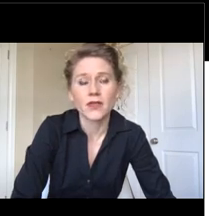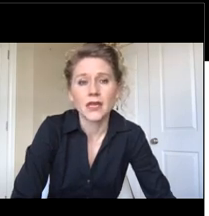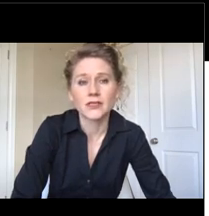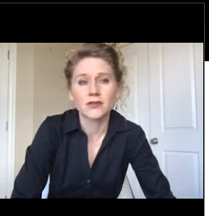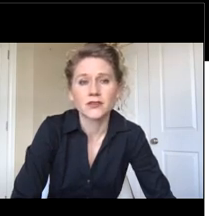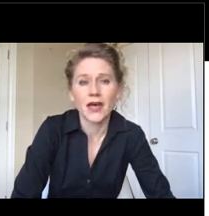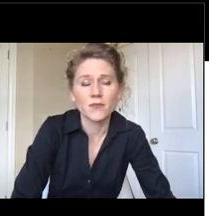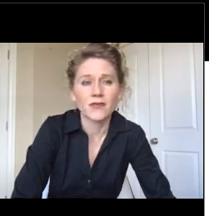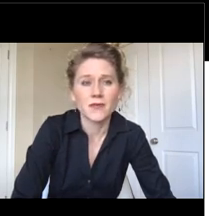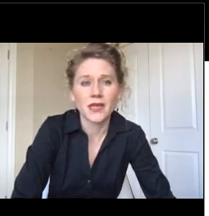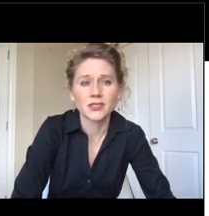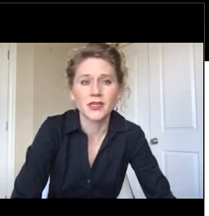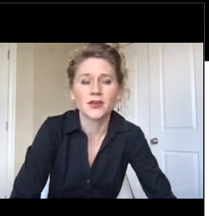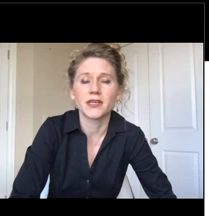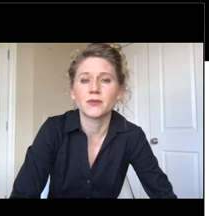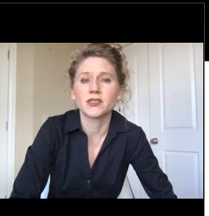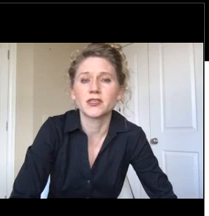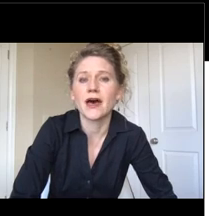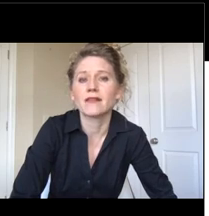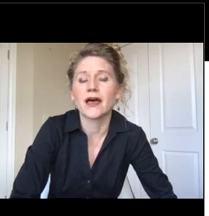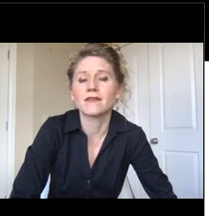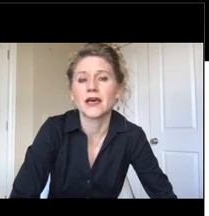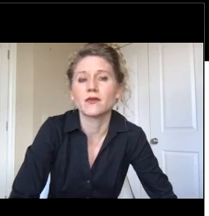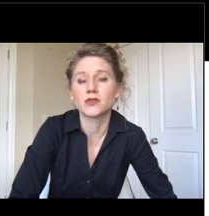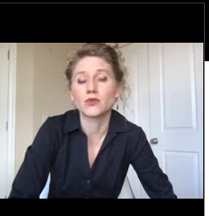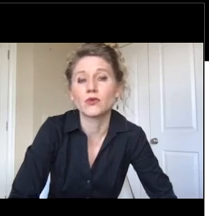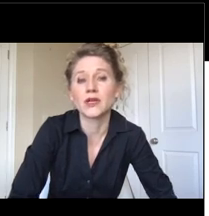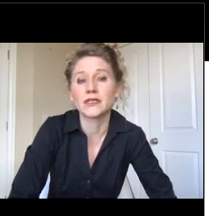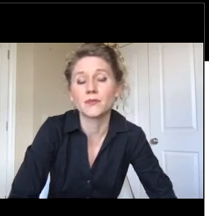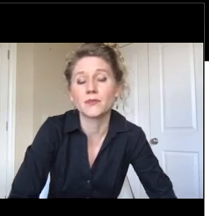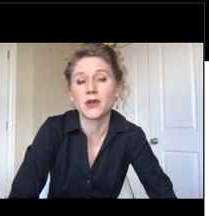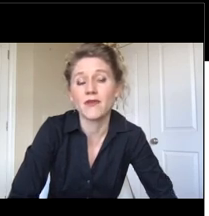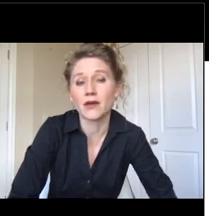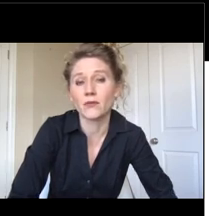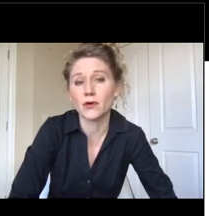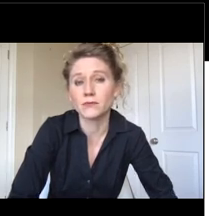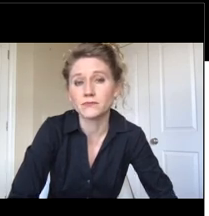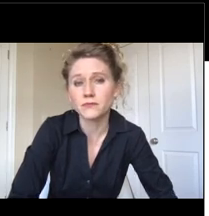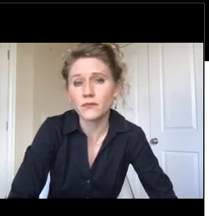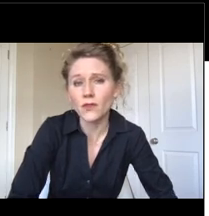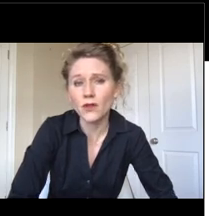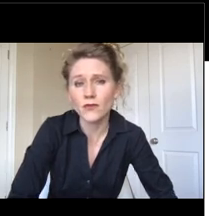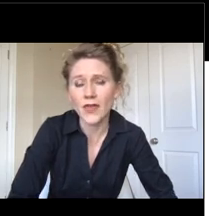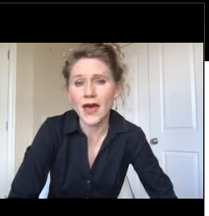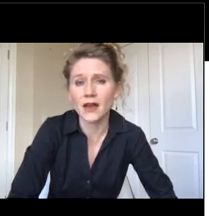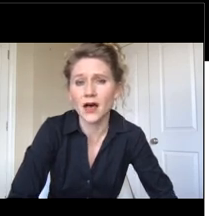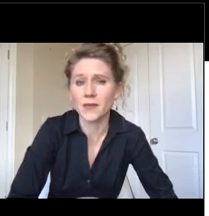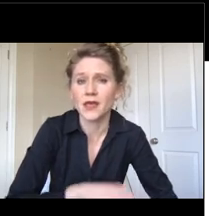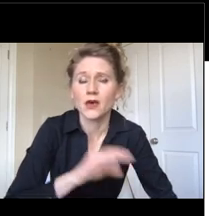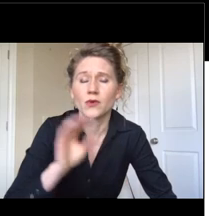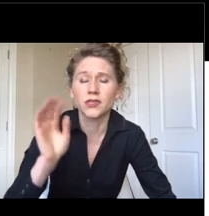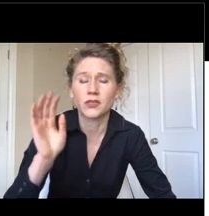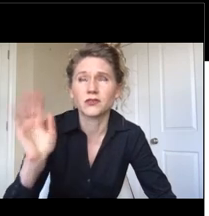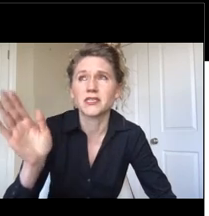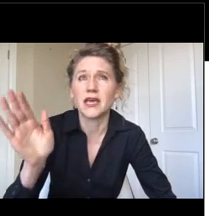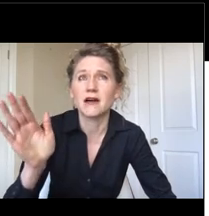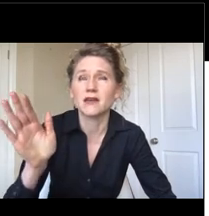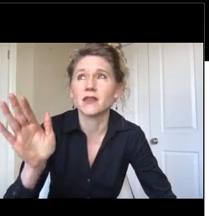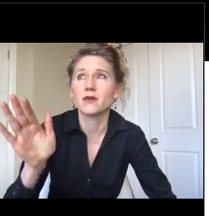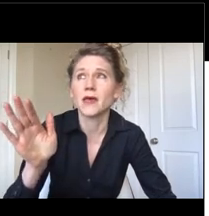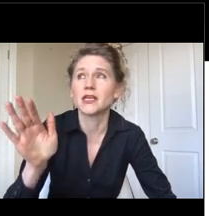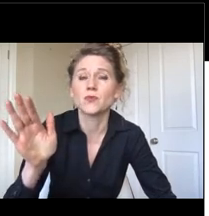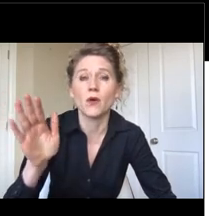right? We know they need a certain type of communication. As Grace mentioned, that life cycle tool is pretty valuable for that. And we took you